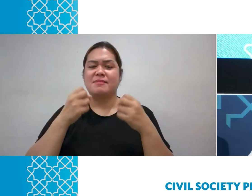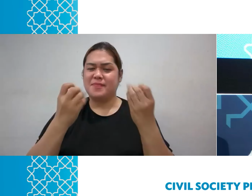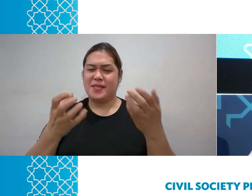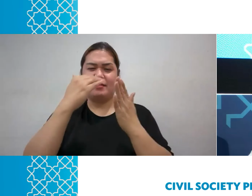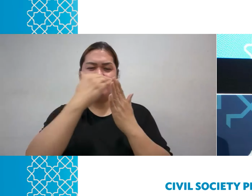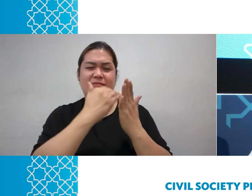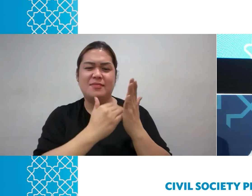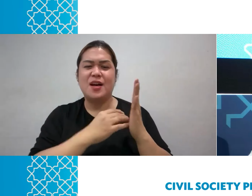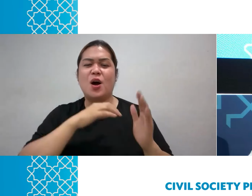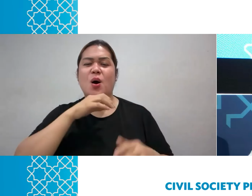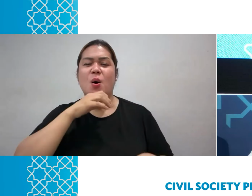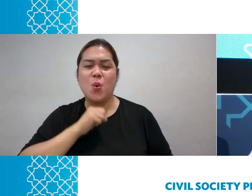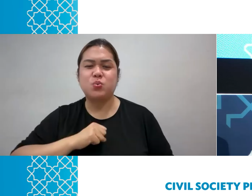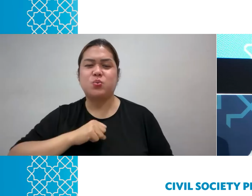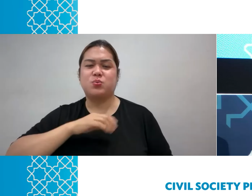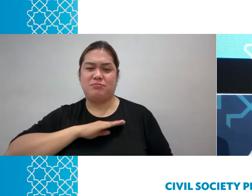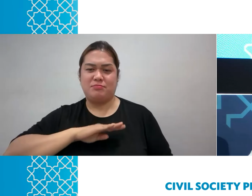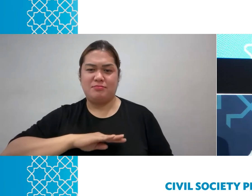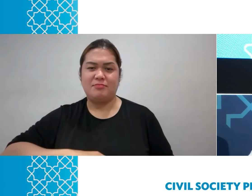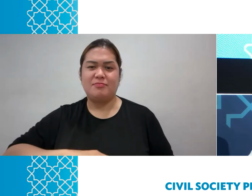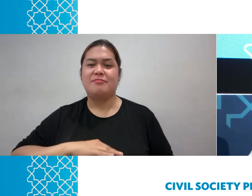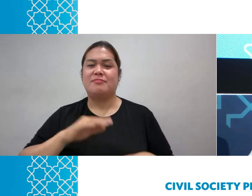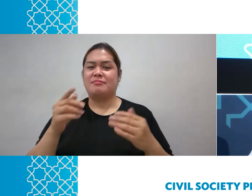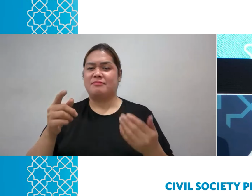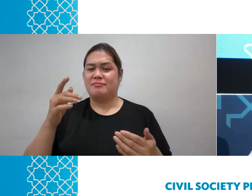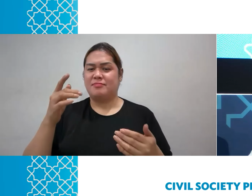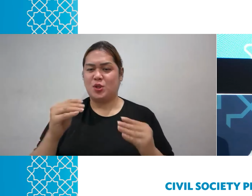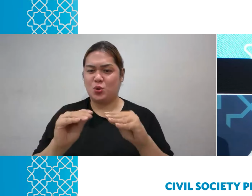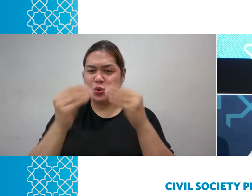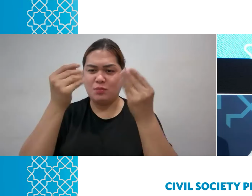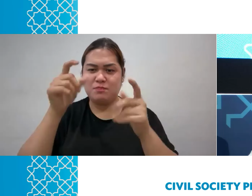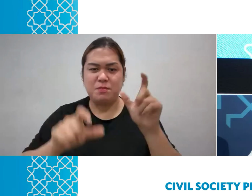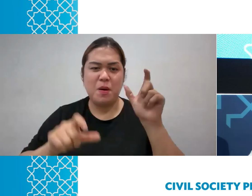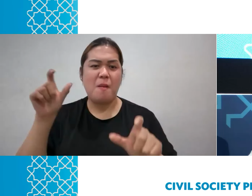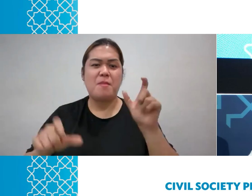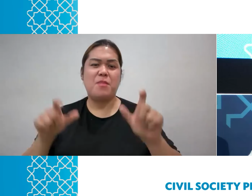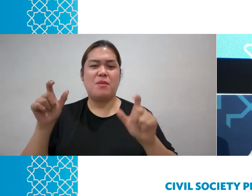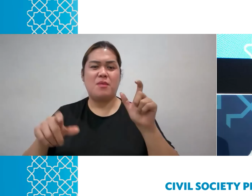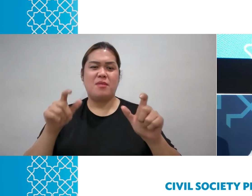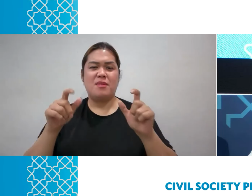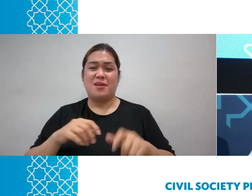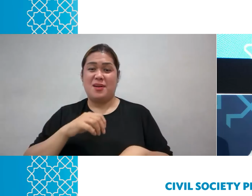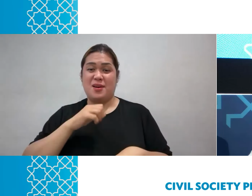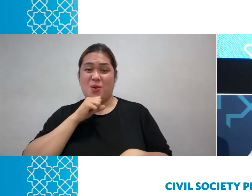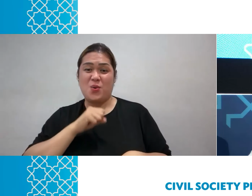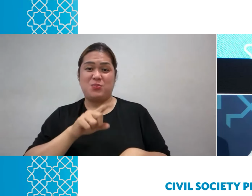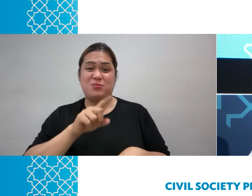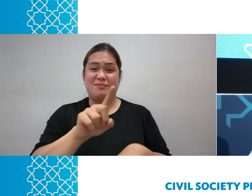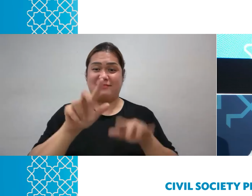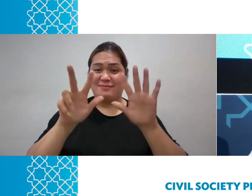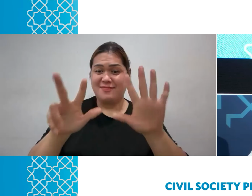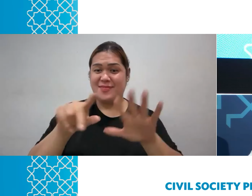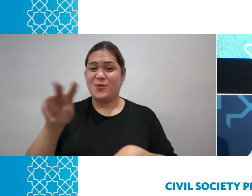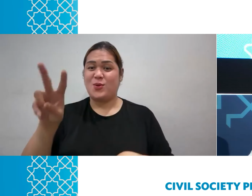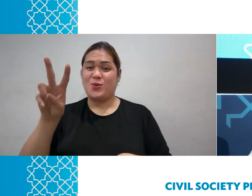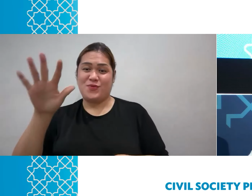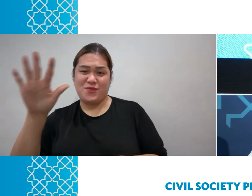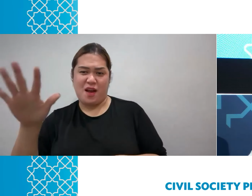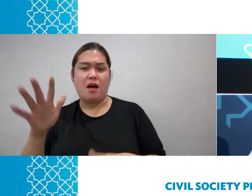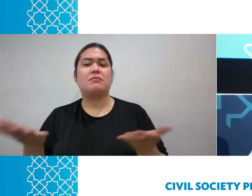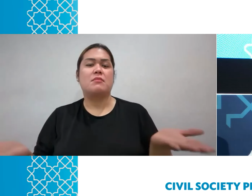young people. So they are the ones dying the most from the age group of 18 to like 25. So that's where it comes to have